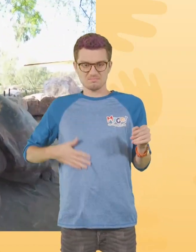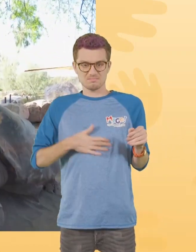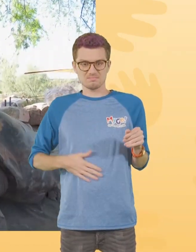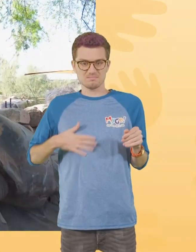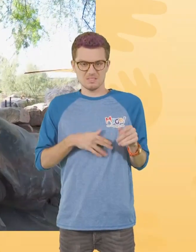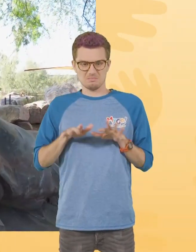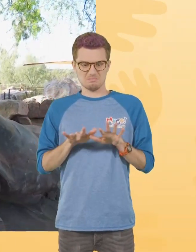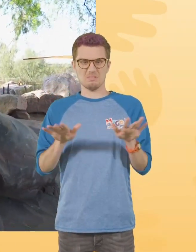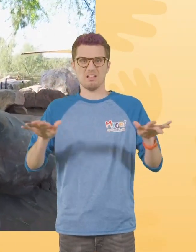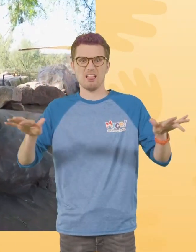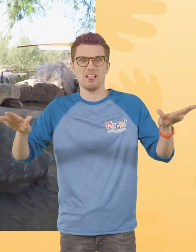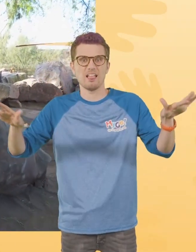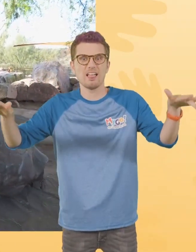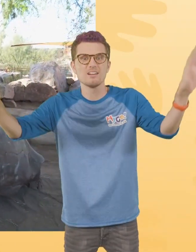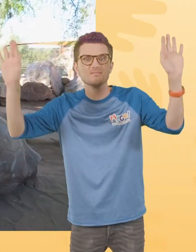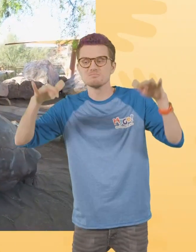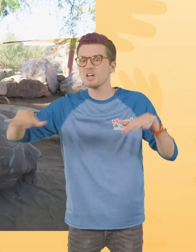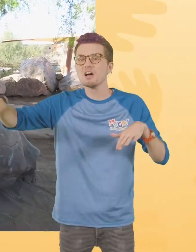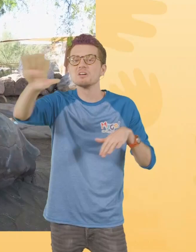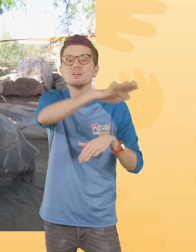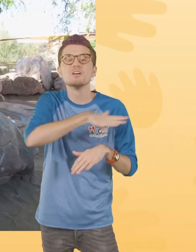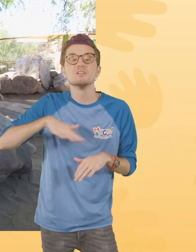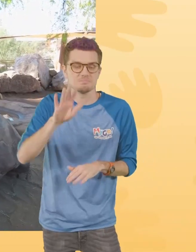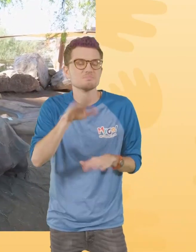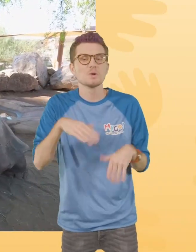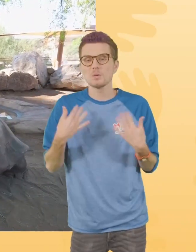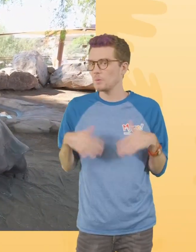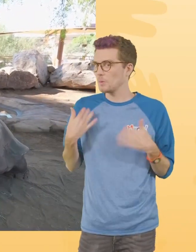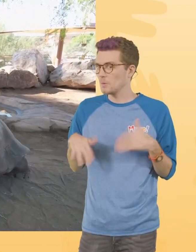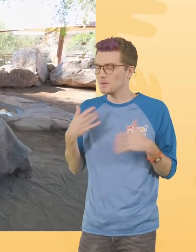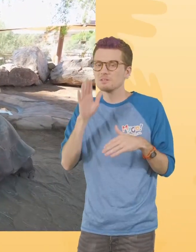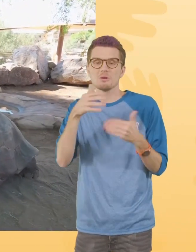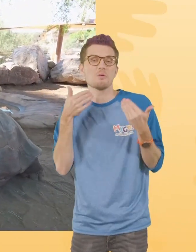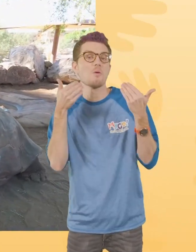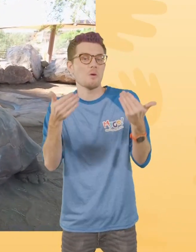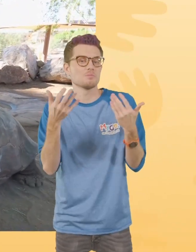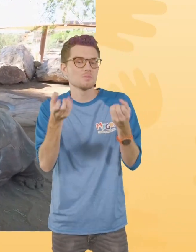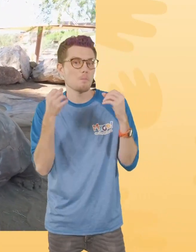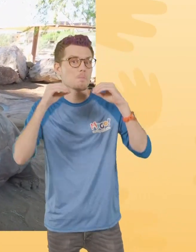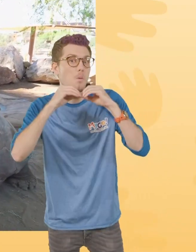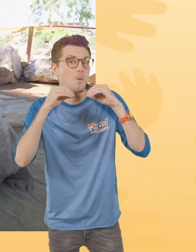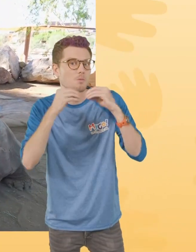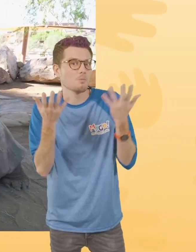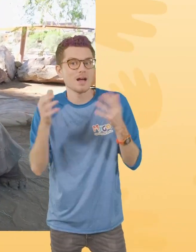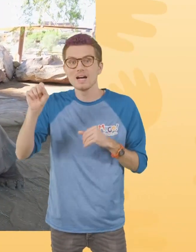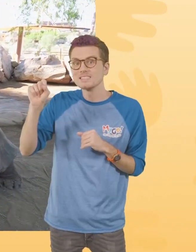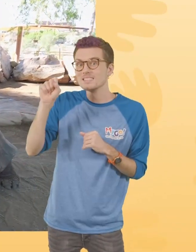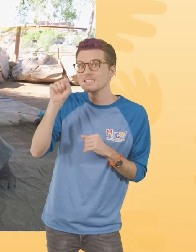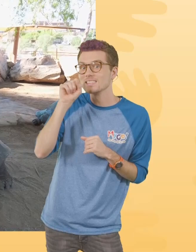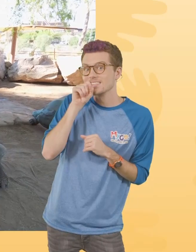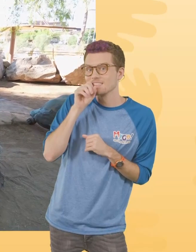the bugs and everything to get away from its underneath area. Whoa! Okay, let's go get some more